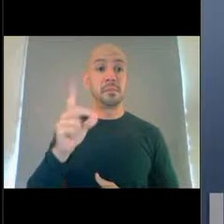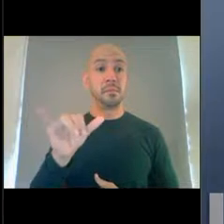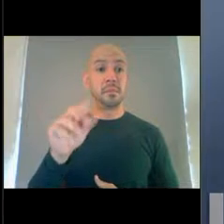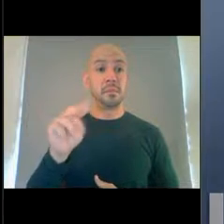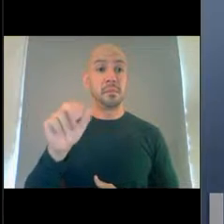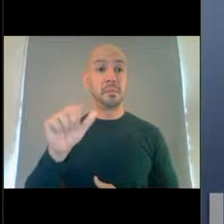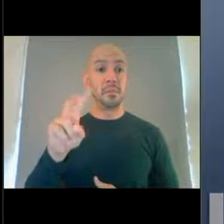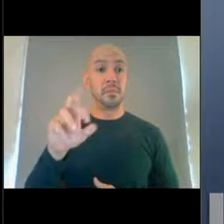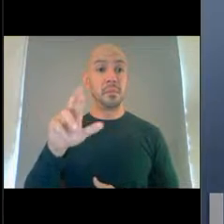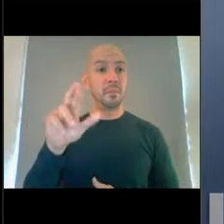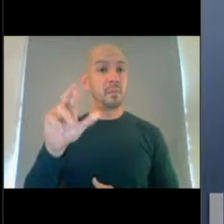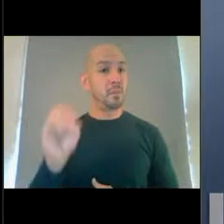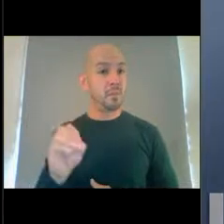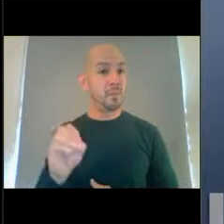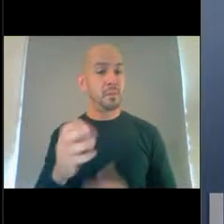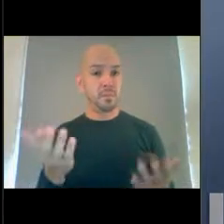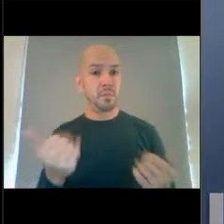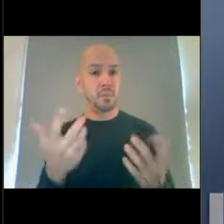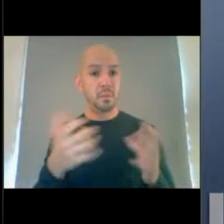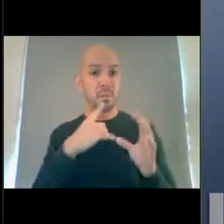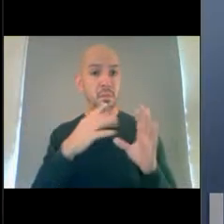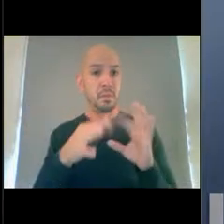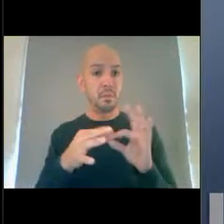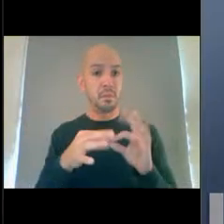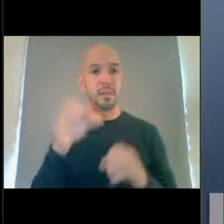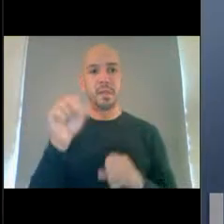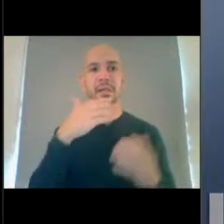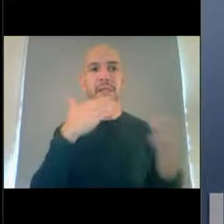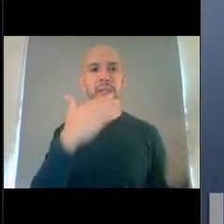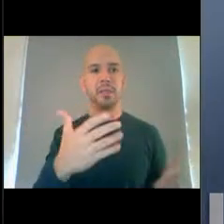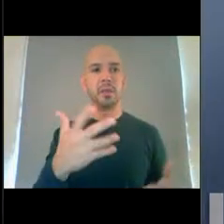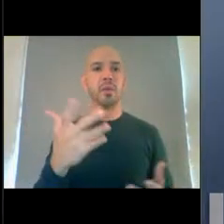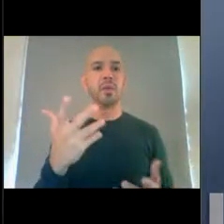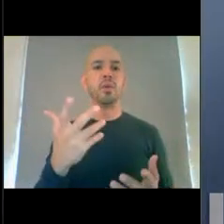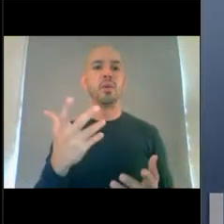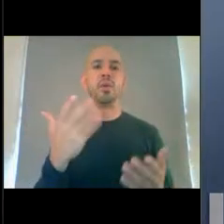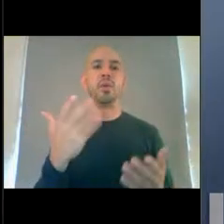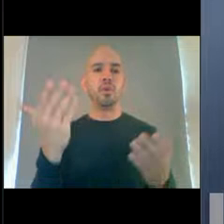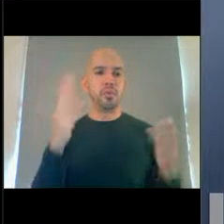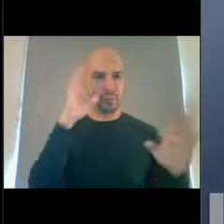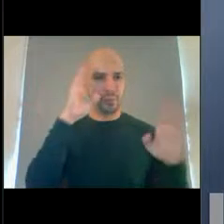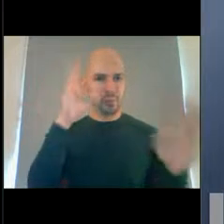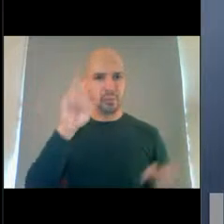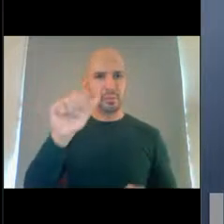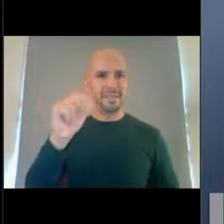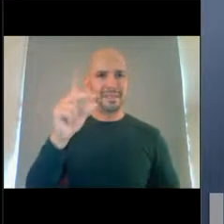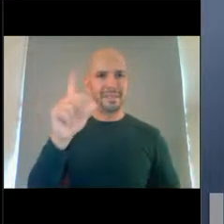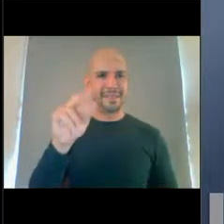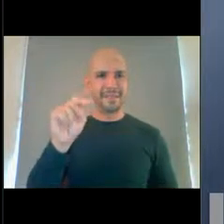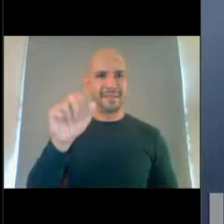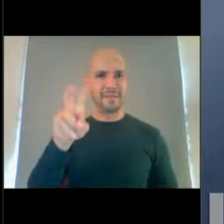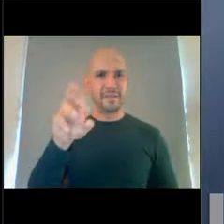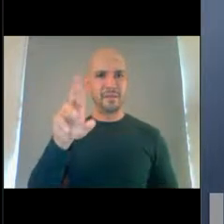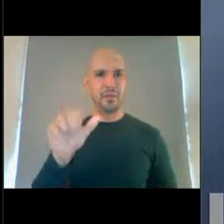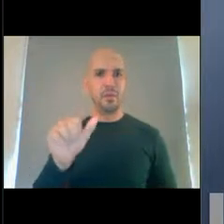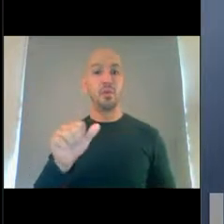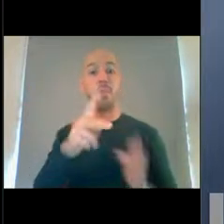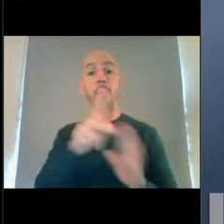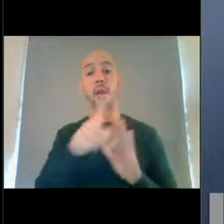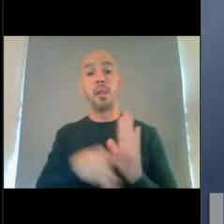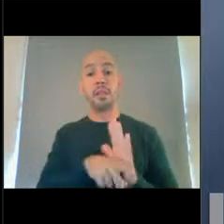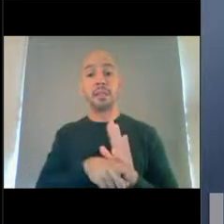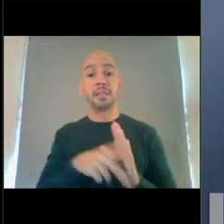yourself and comment thank you greetings chair and commissioners this is sandy naranjo policy advocate for climate plan